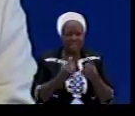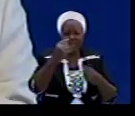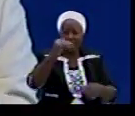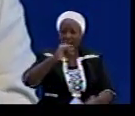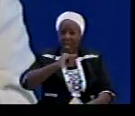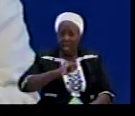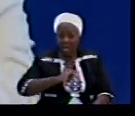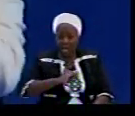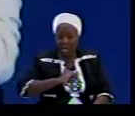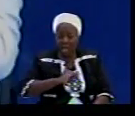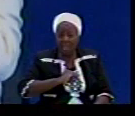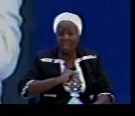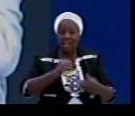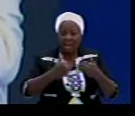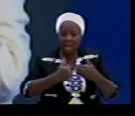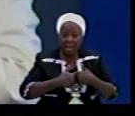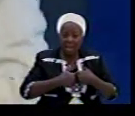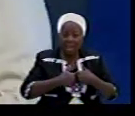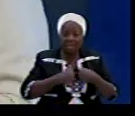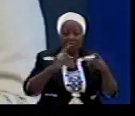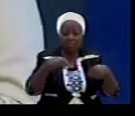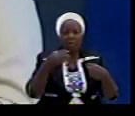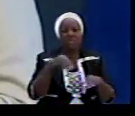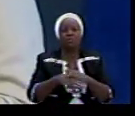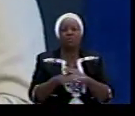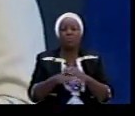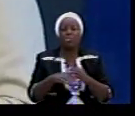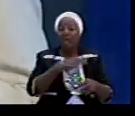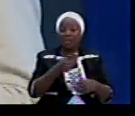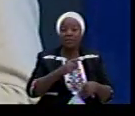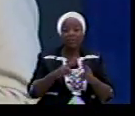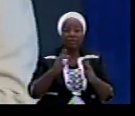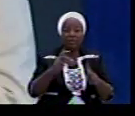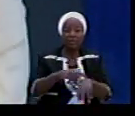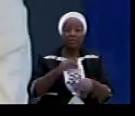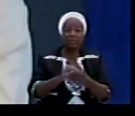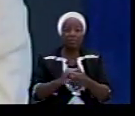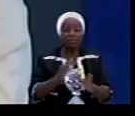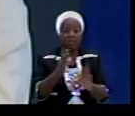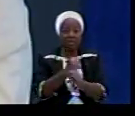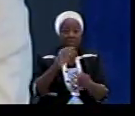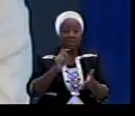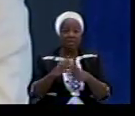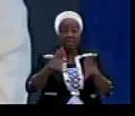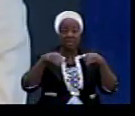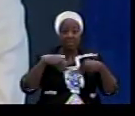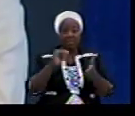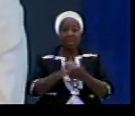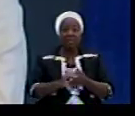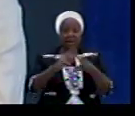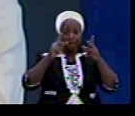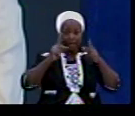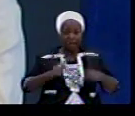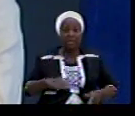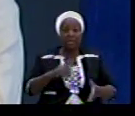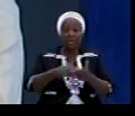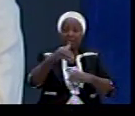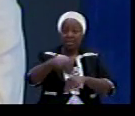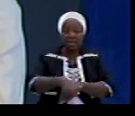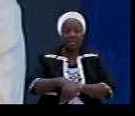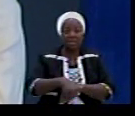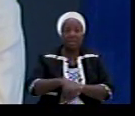had committed. And the moment you take that personally tonight, He died on the